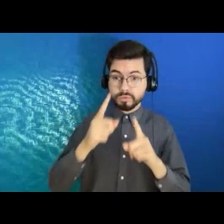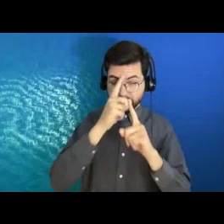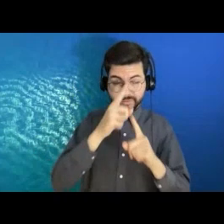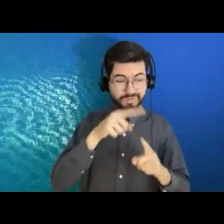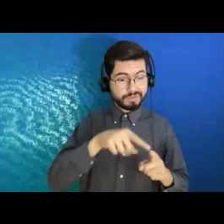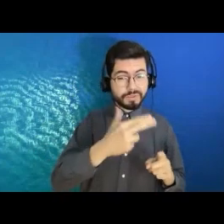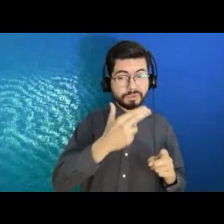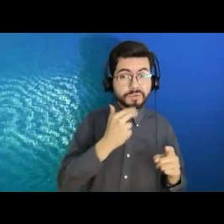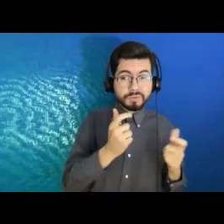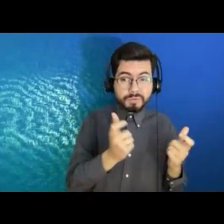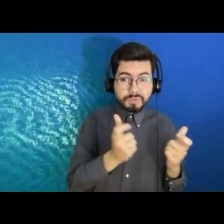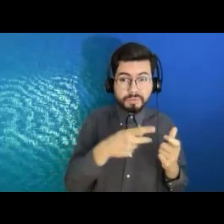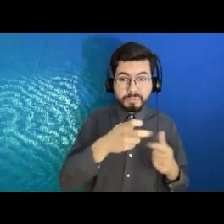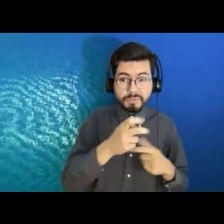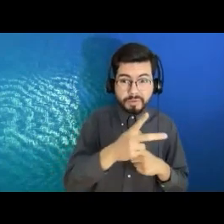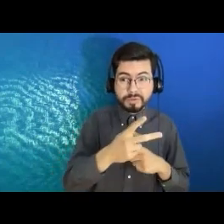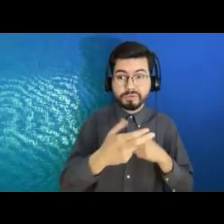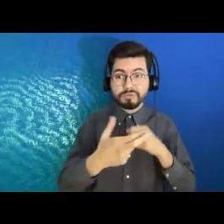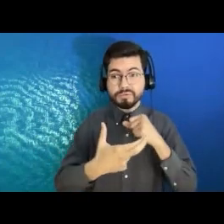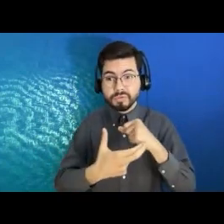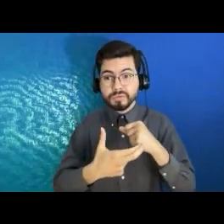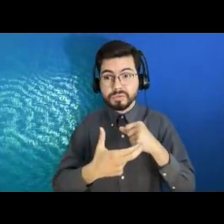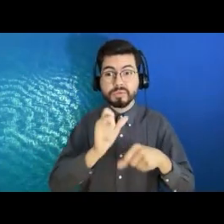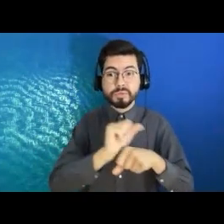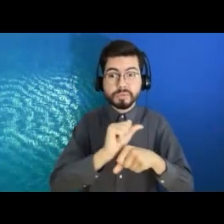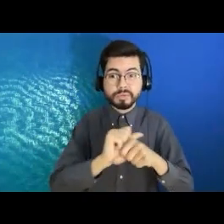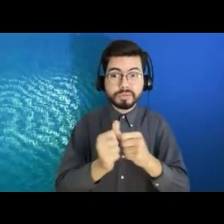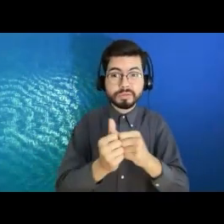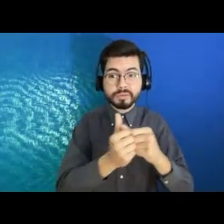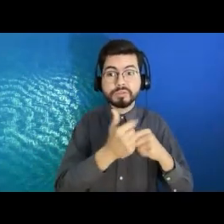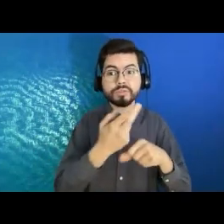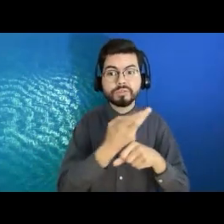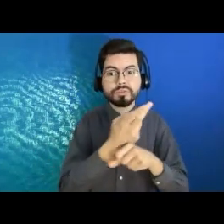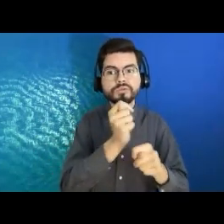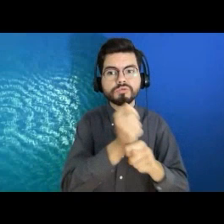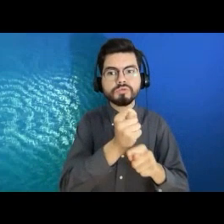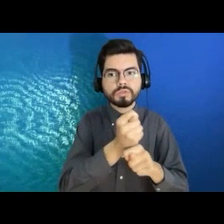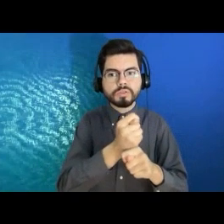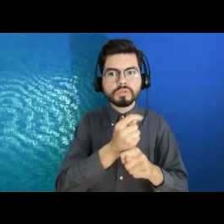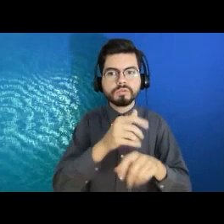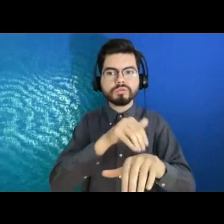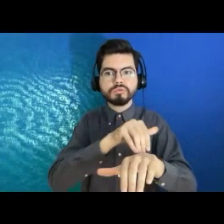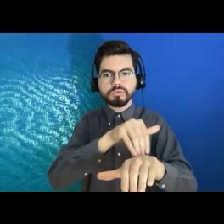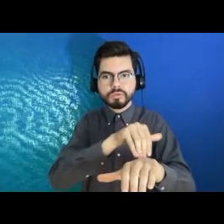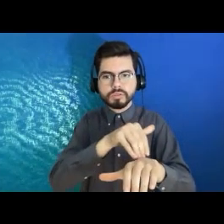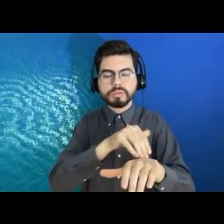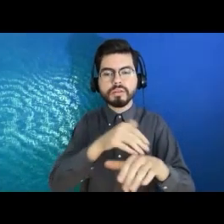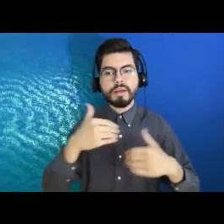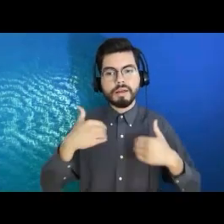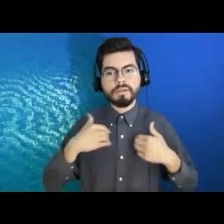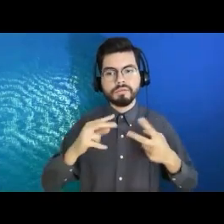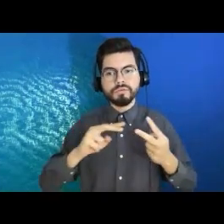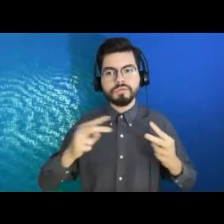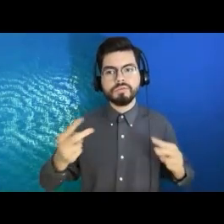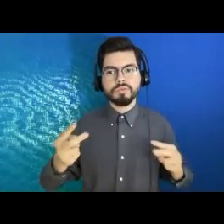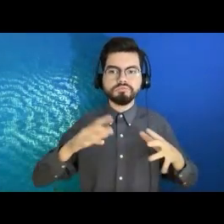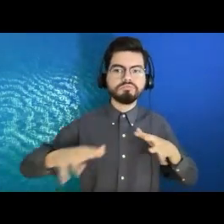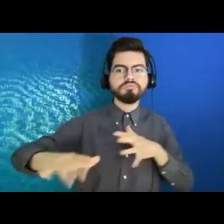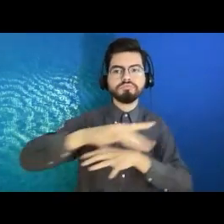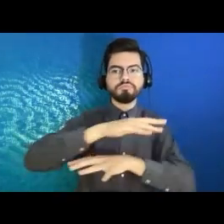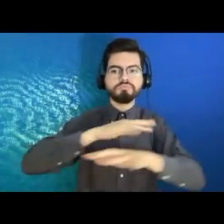work together to use trucks and trailers to sustain gene flow in a place where it can't happen. It makes a lot